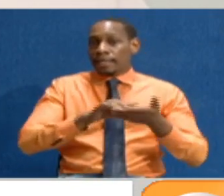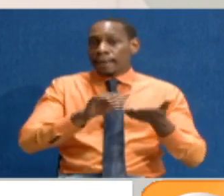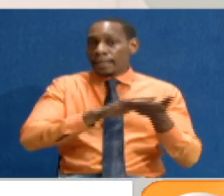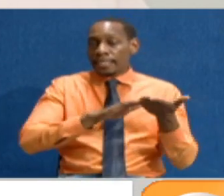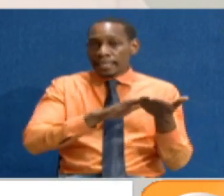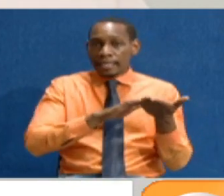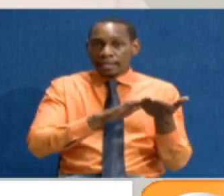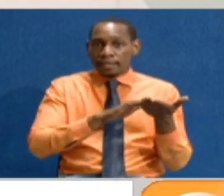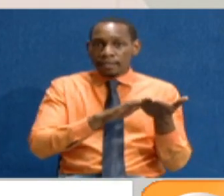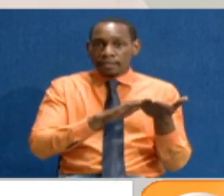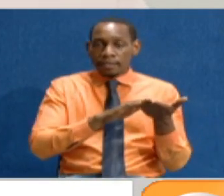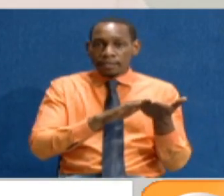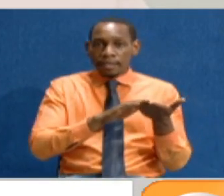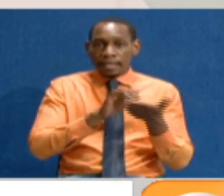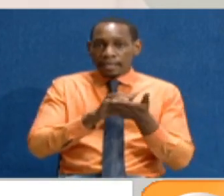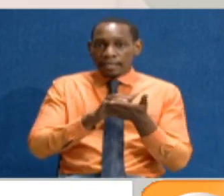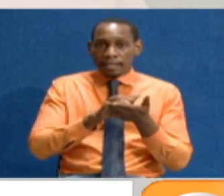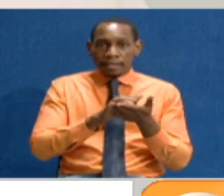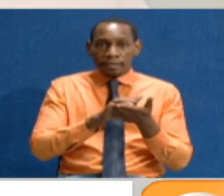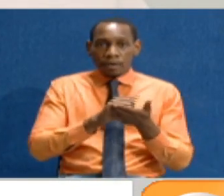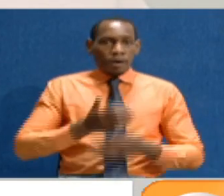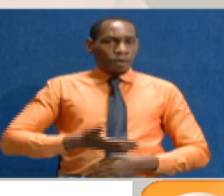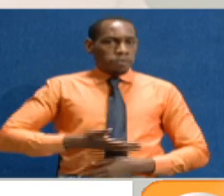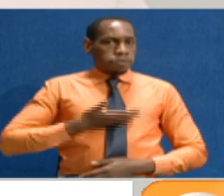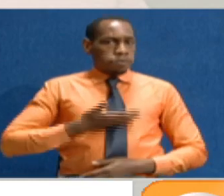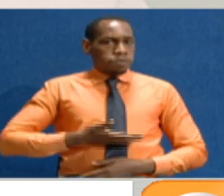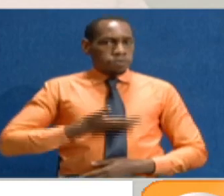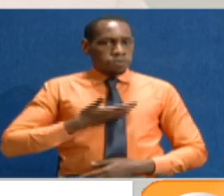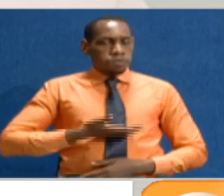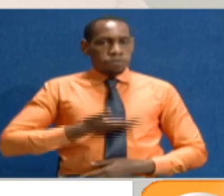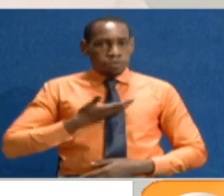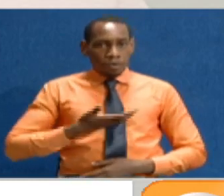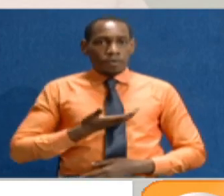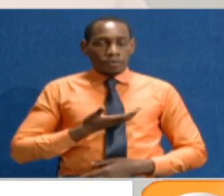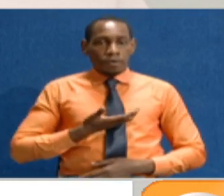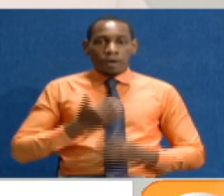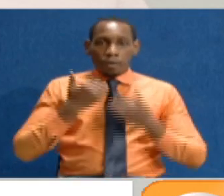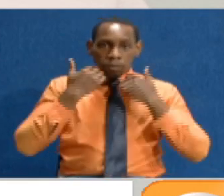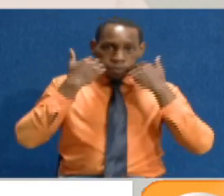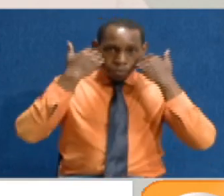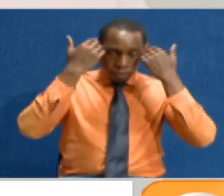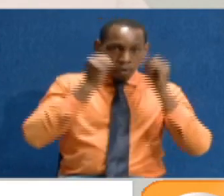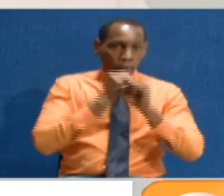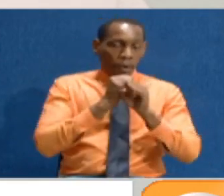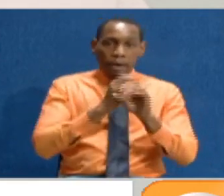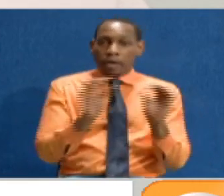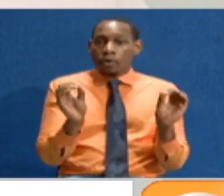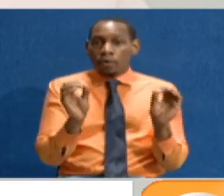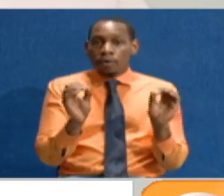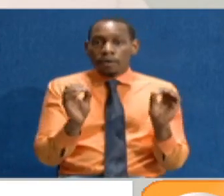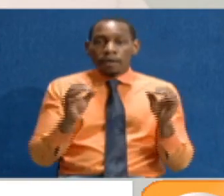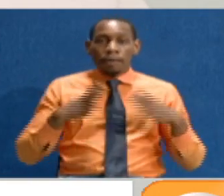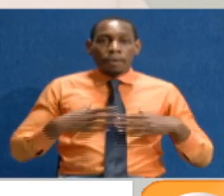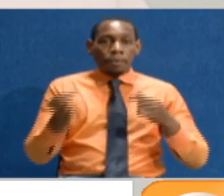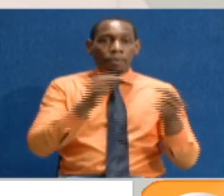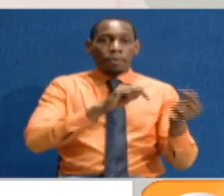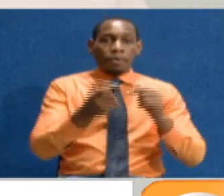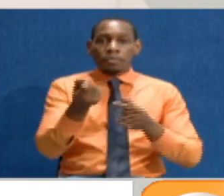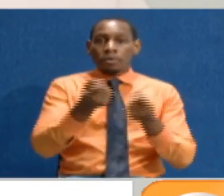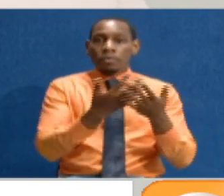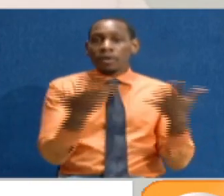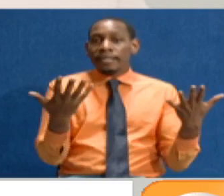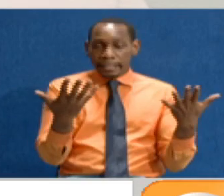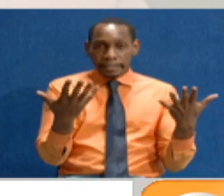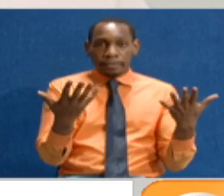basically the issues of proximity, of temperatures rising in the home, stress, unemployment, people arguing over petty